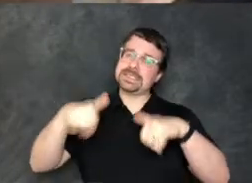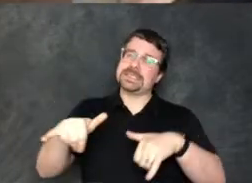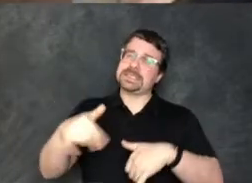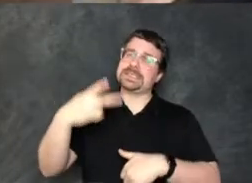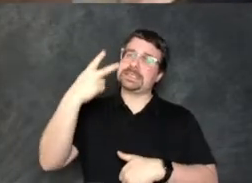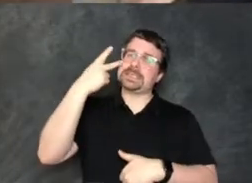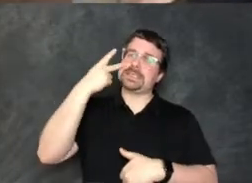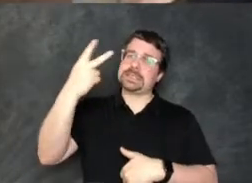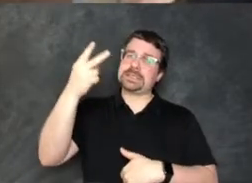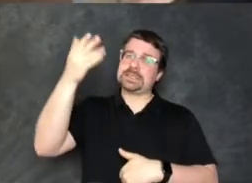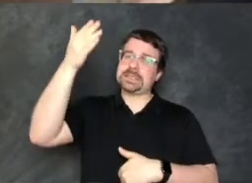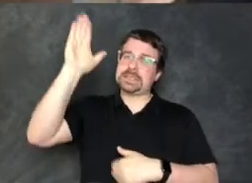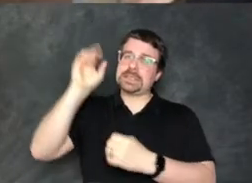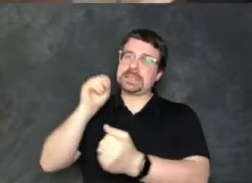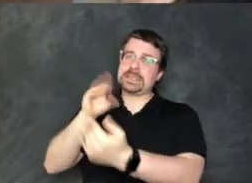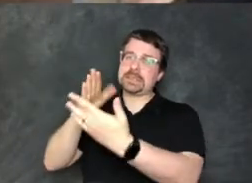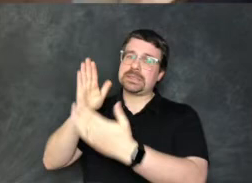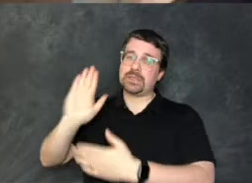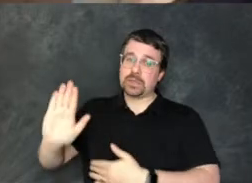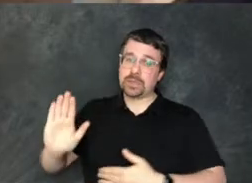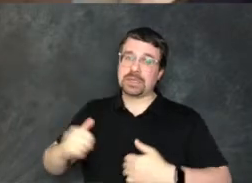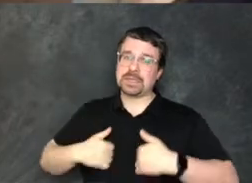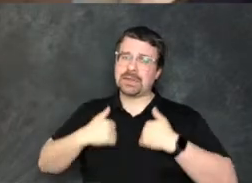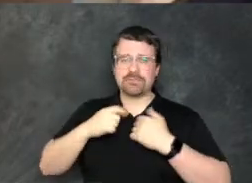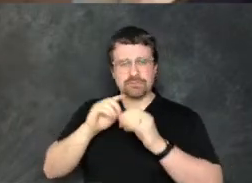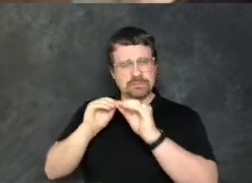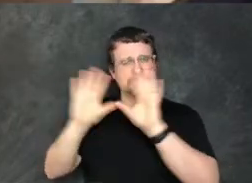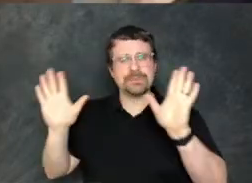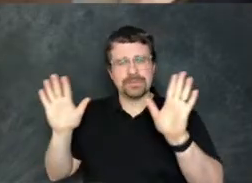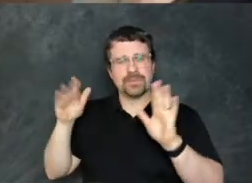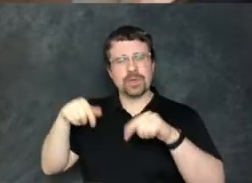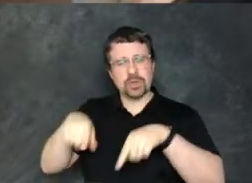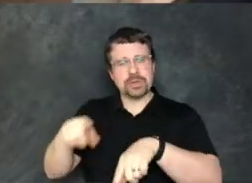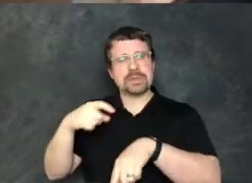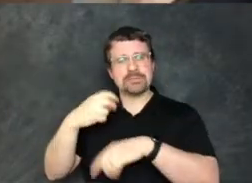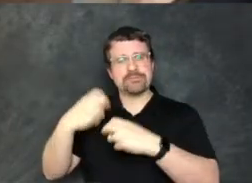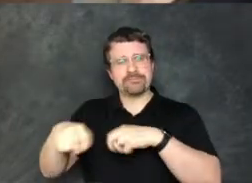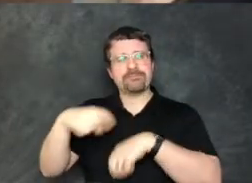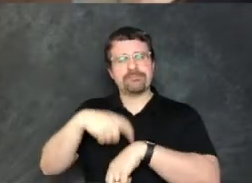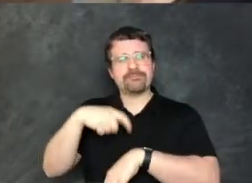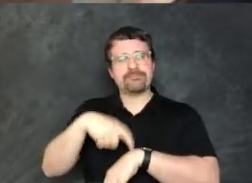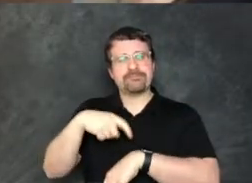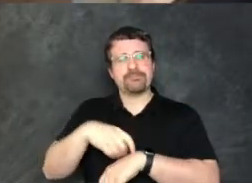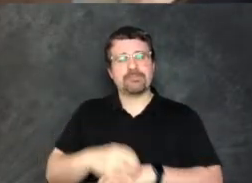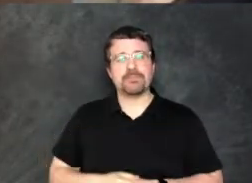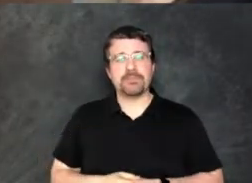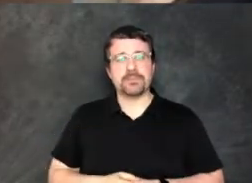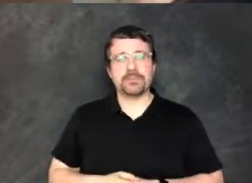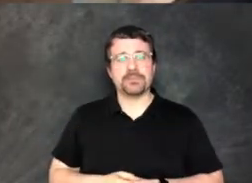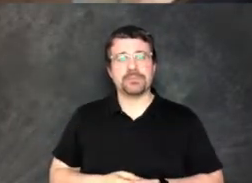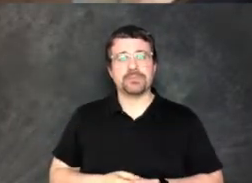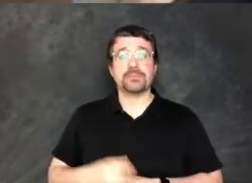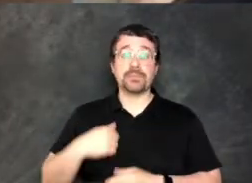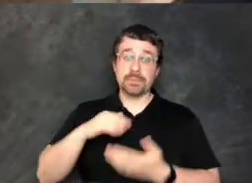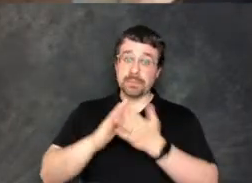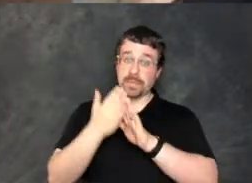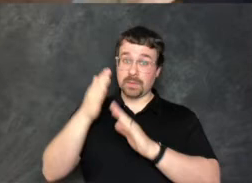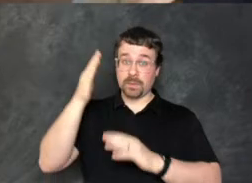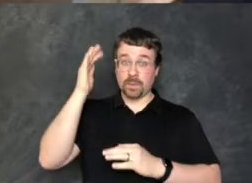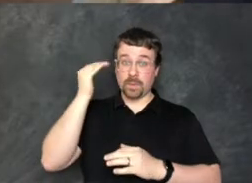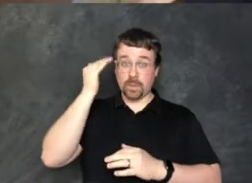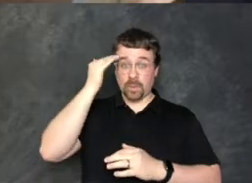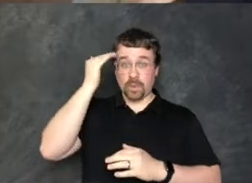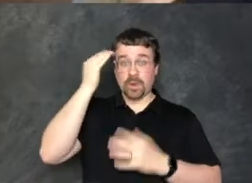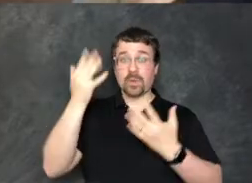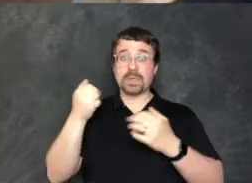praying for, I still saw God's presence in her life very clearly during this difficult time. And